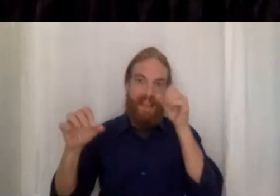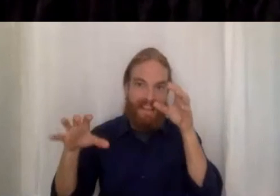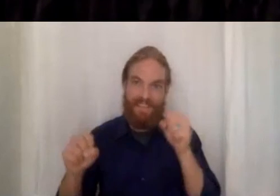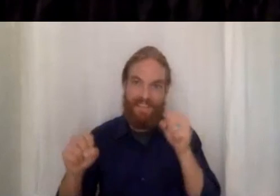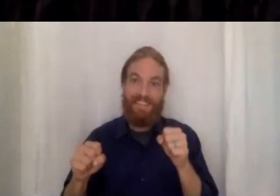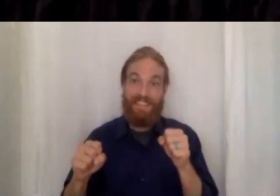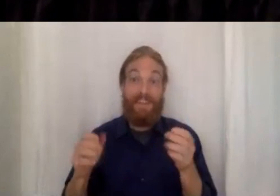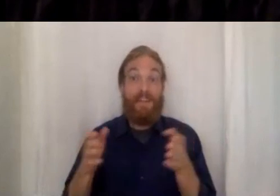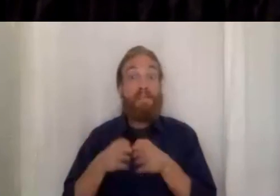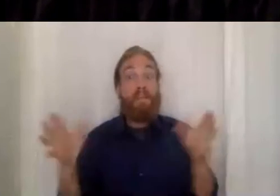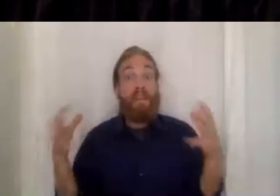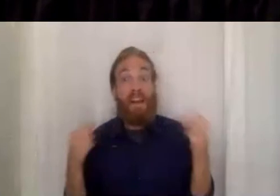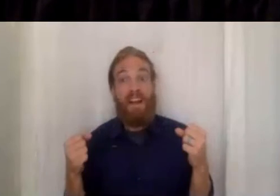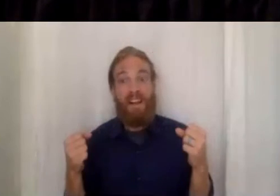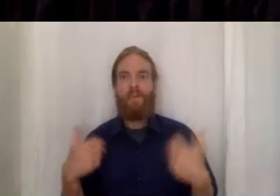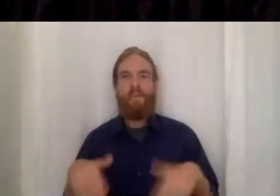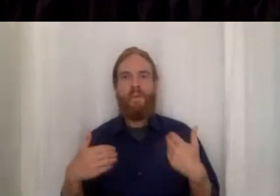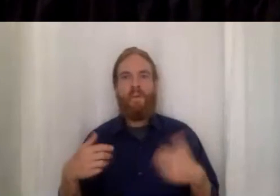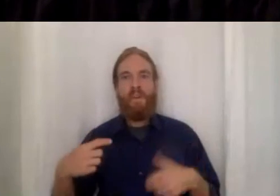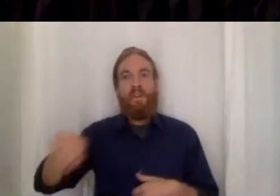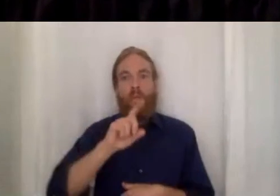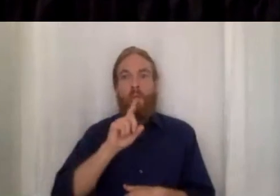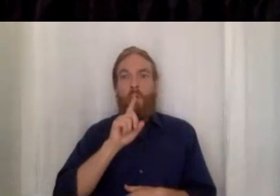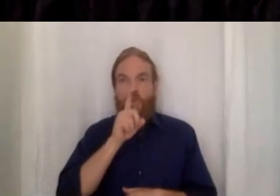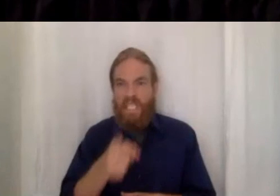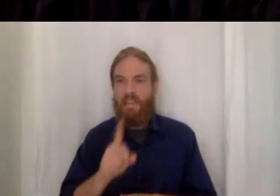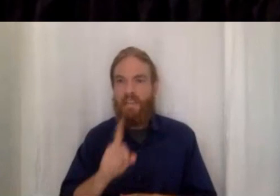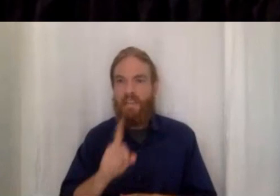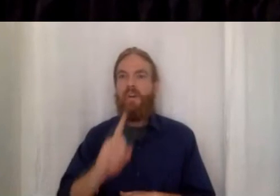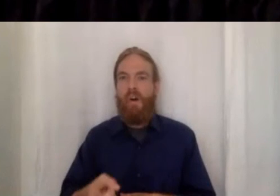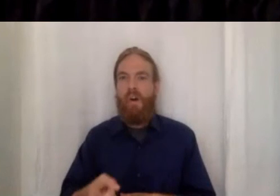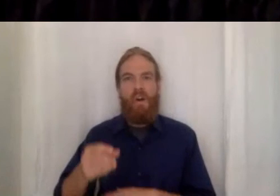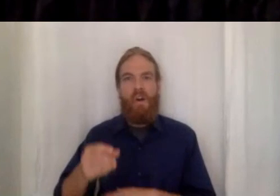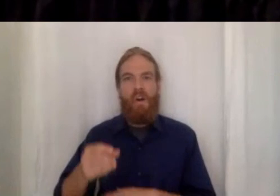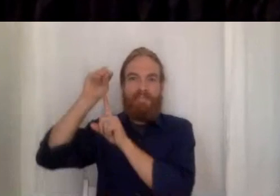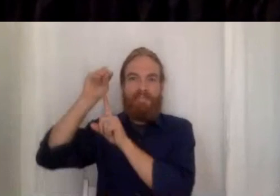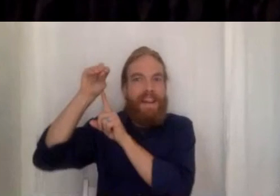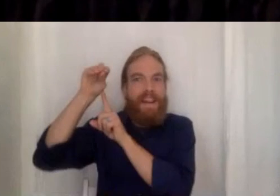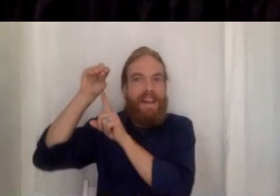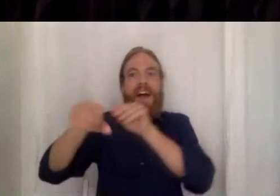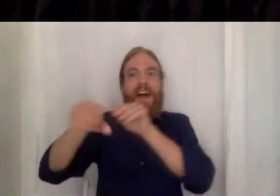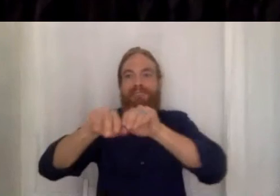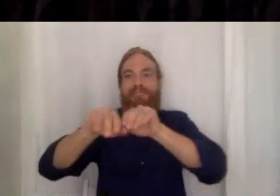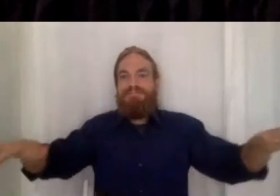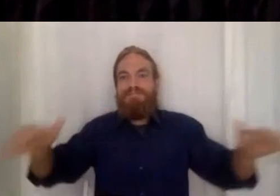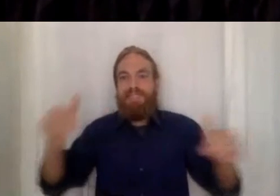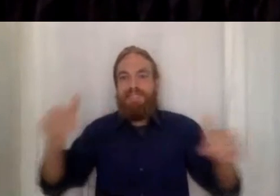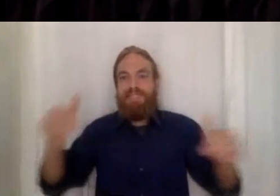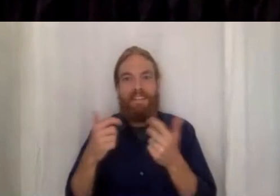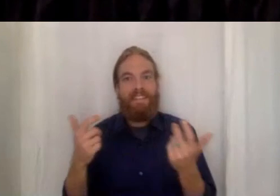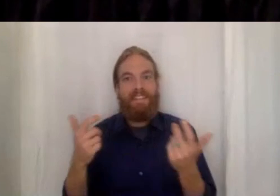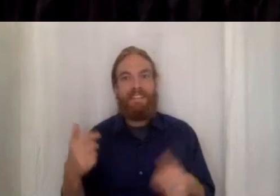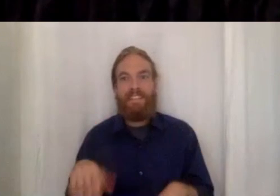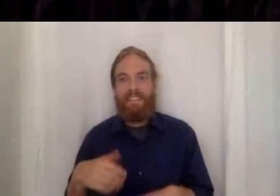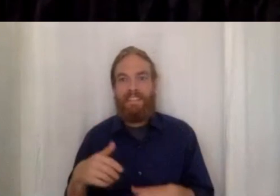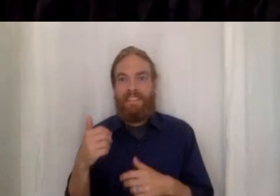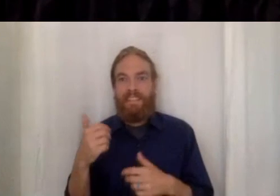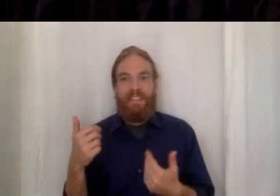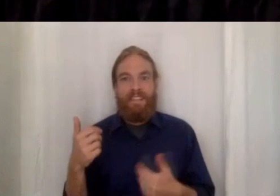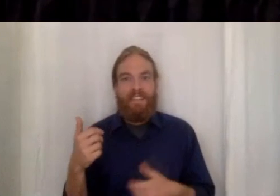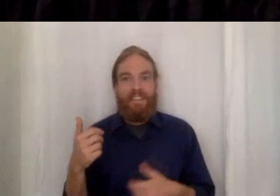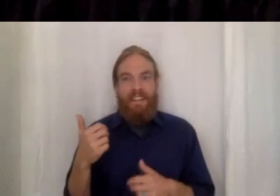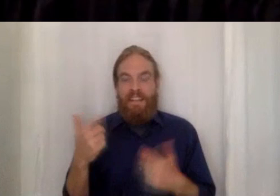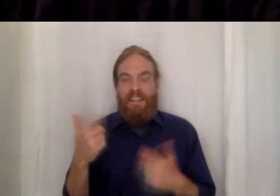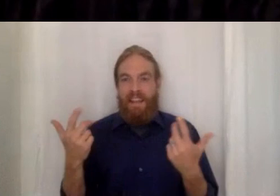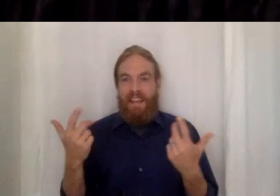The volatility and the vitriol and the anger, it shows up to the boots on the ground as well